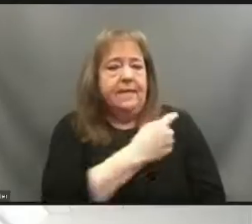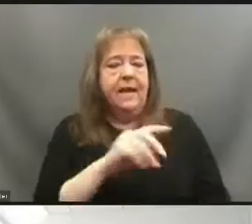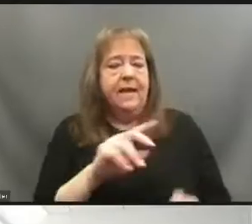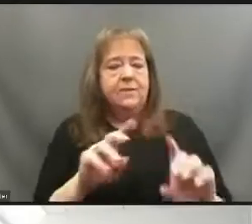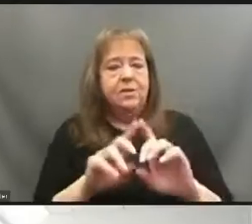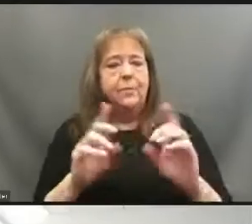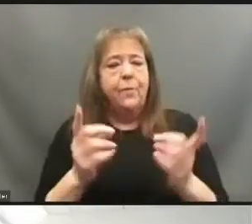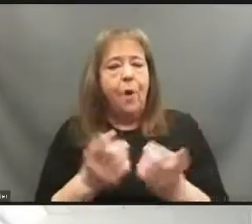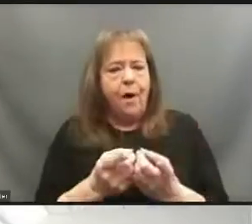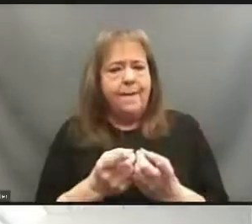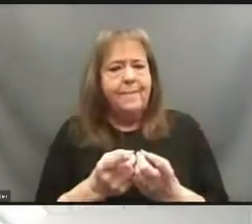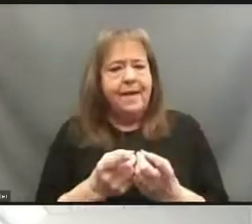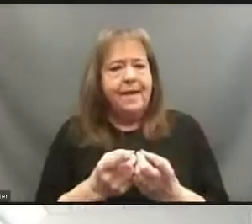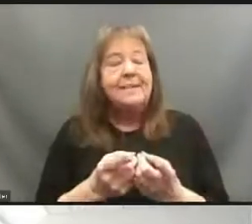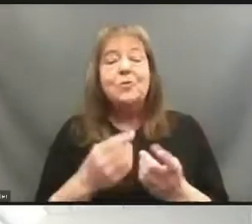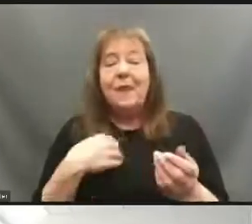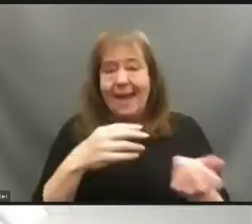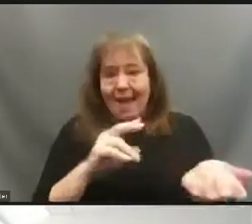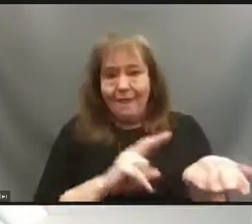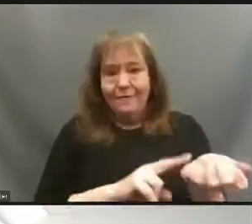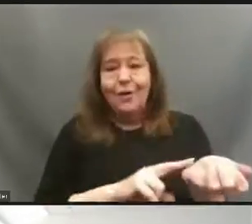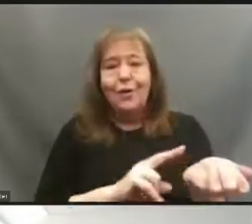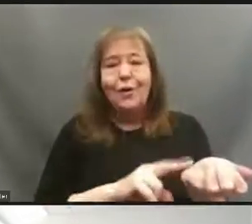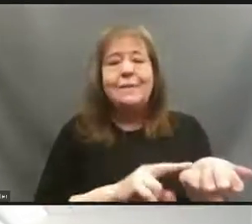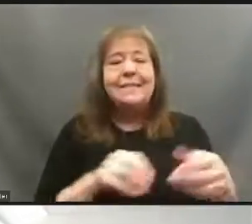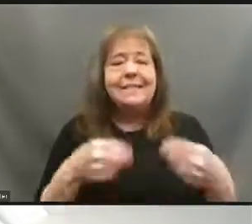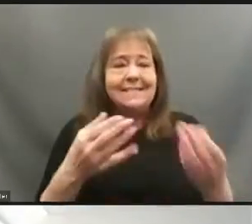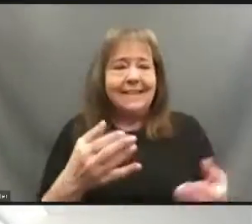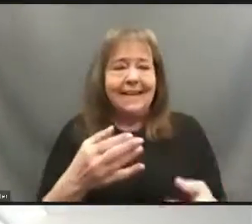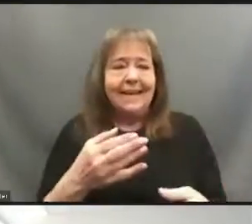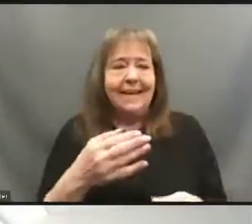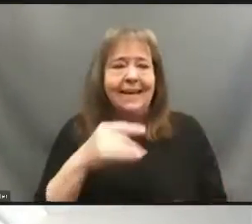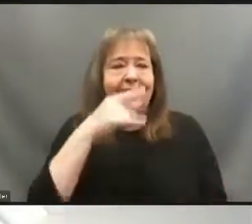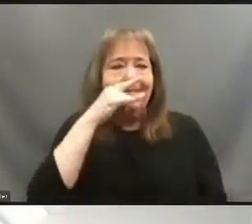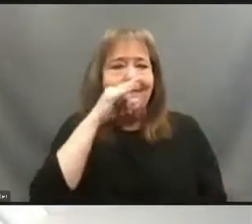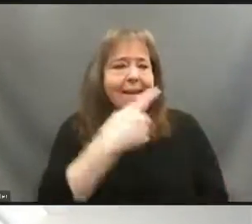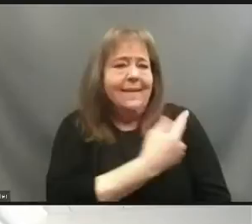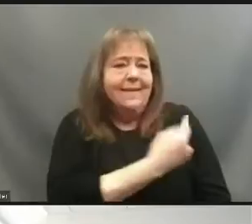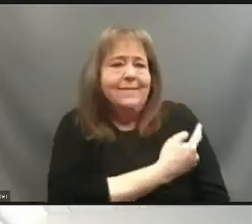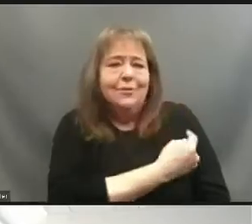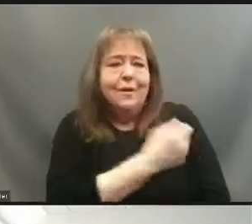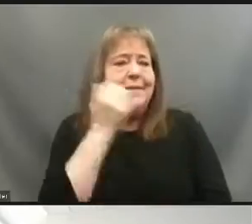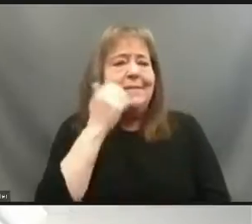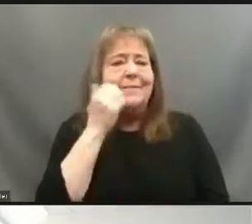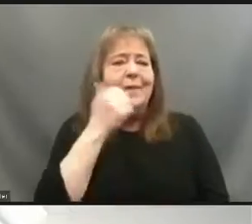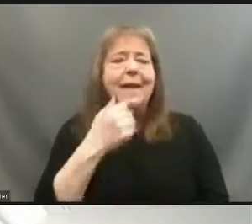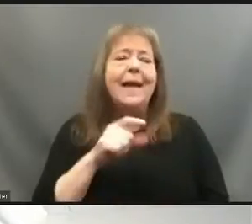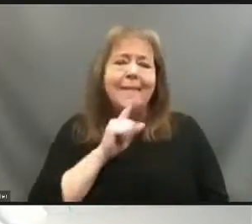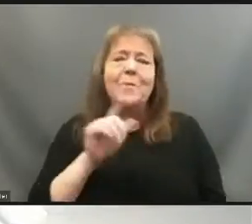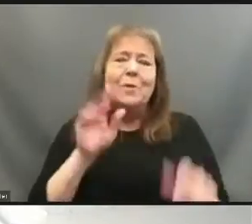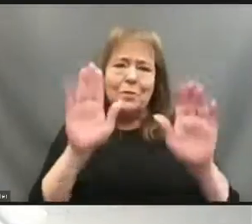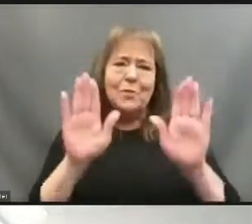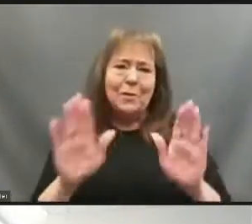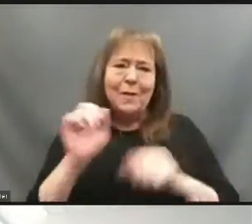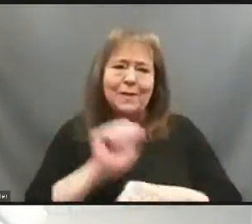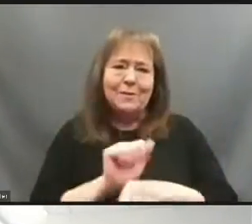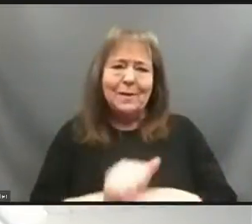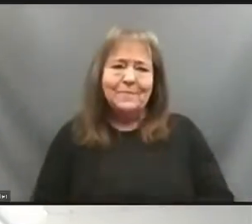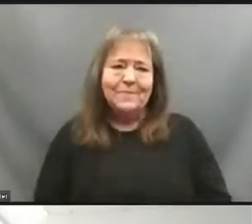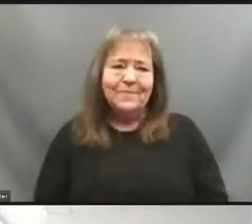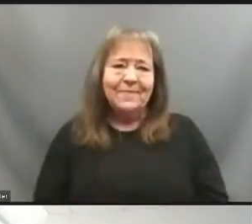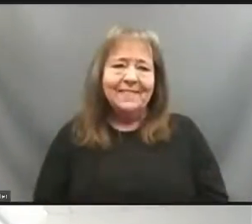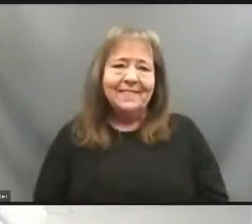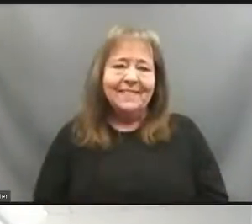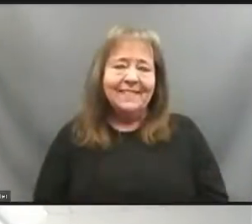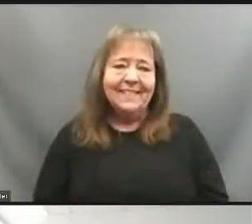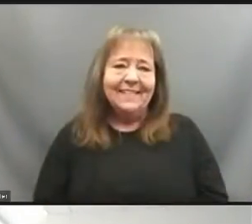And so we have nurses who give kiddos their vaccines every day. And so I think they'll do a really great job with that.